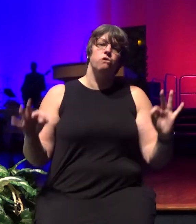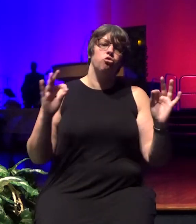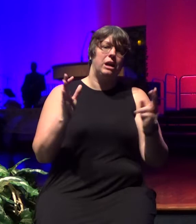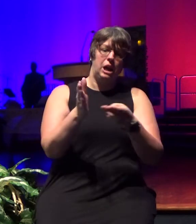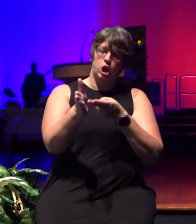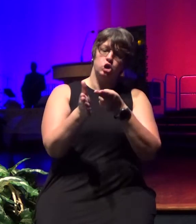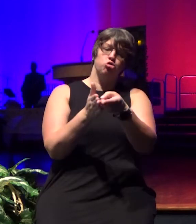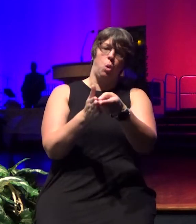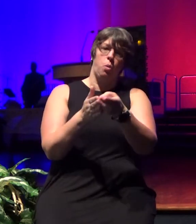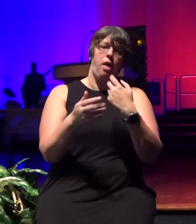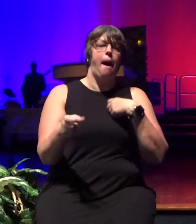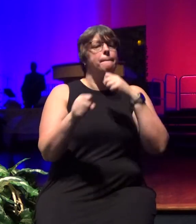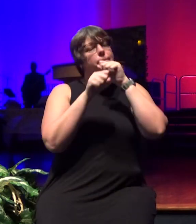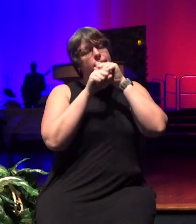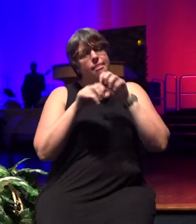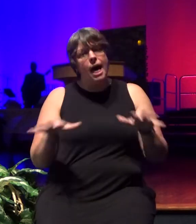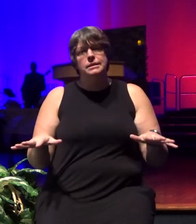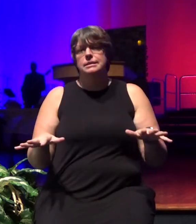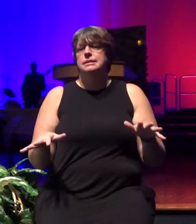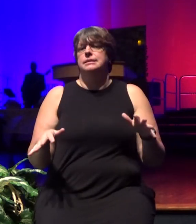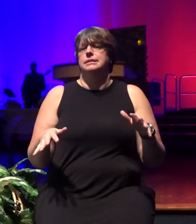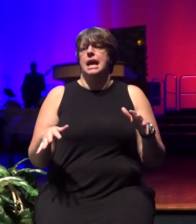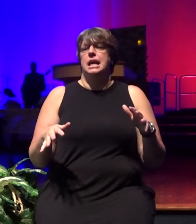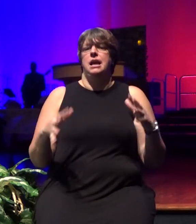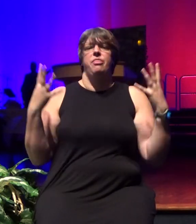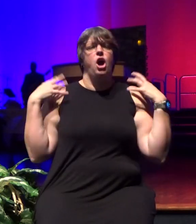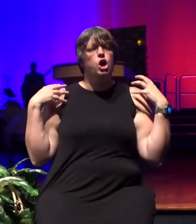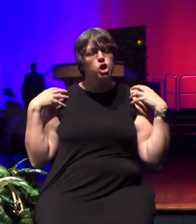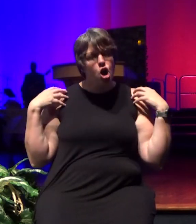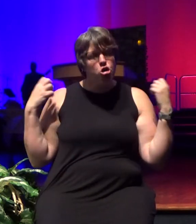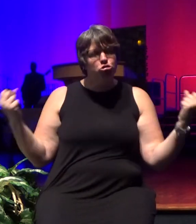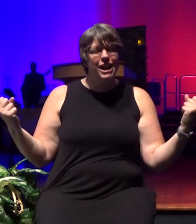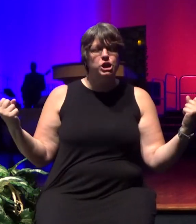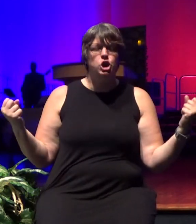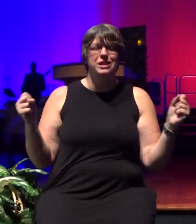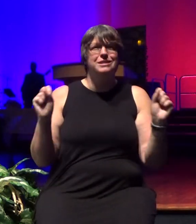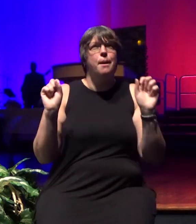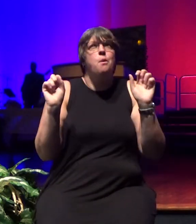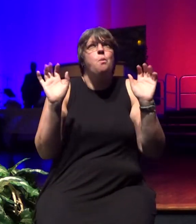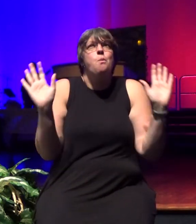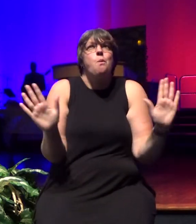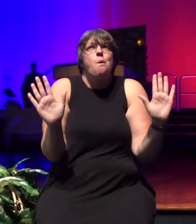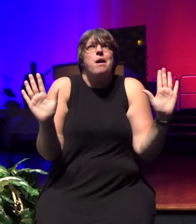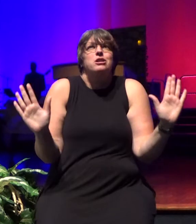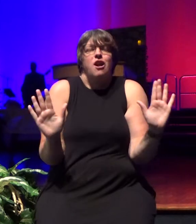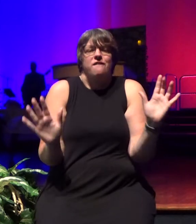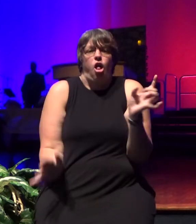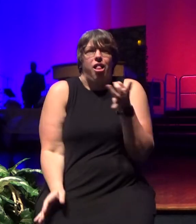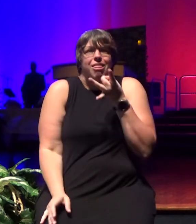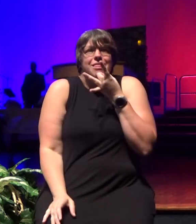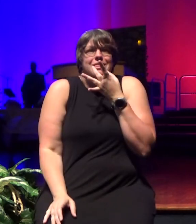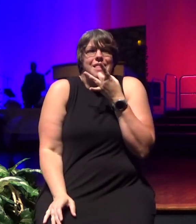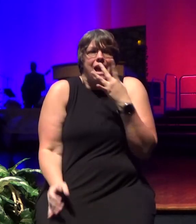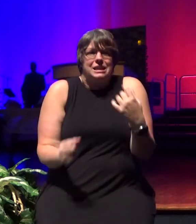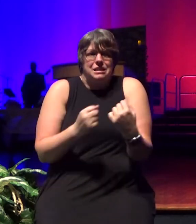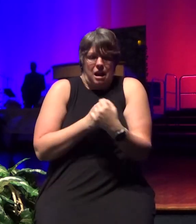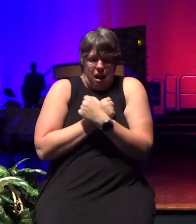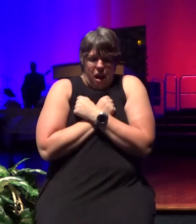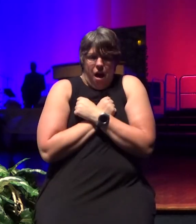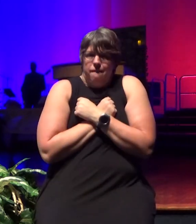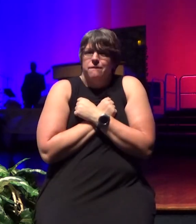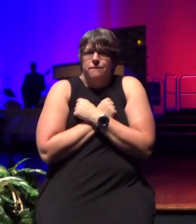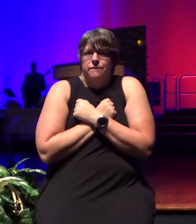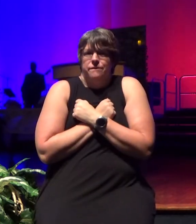And so I affirm that this all-embracing love that has seated us with its integrity,